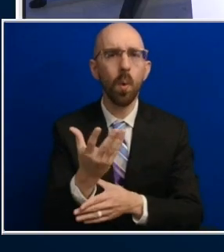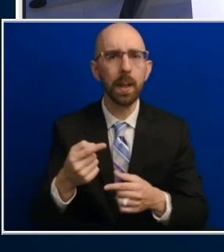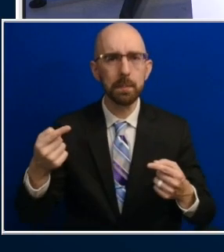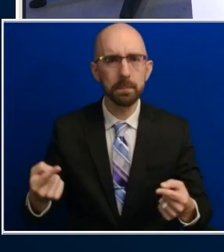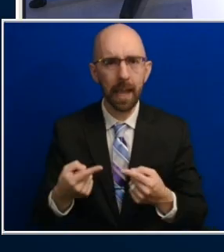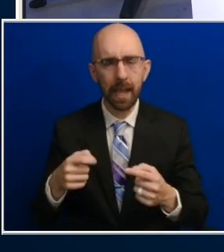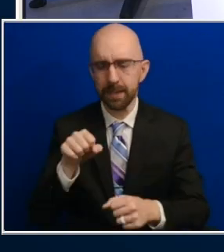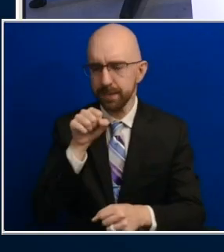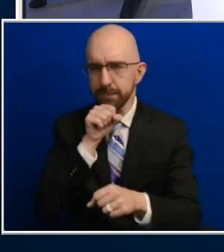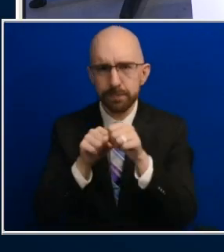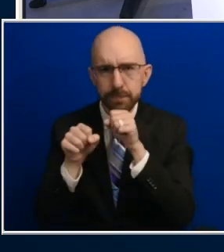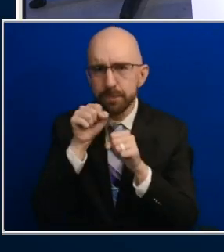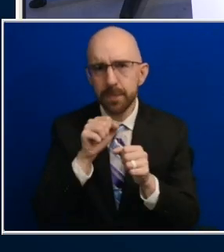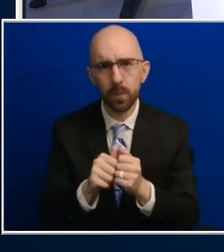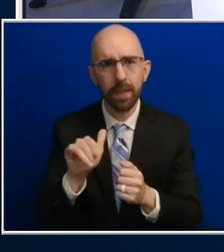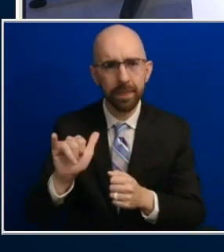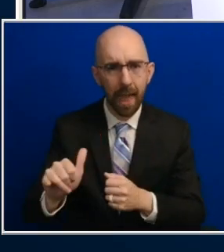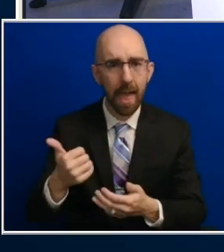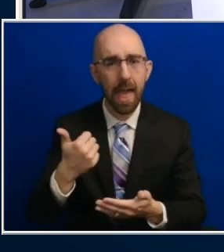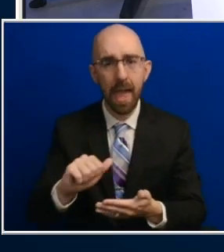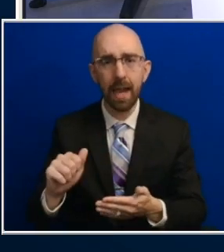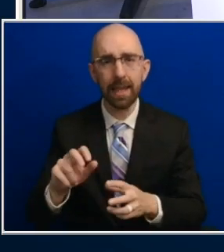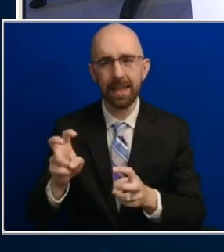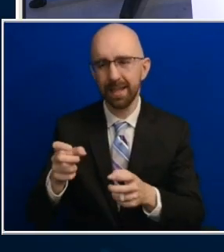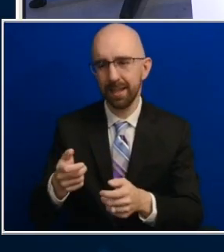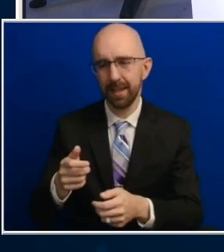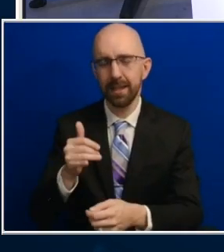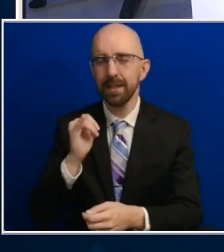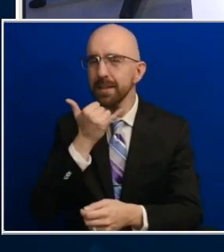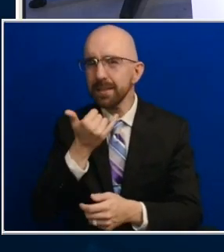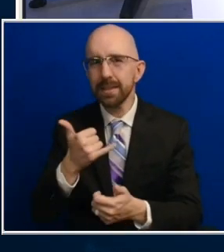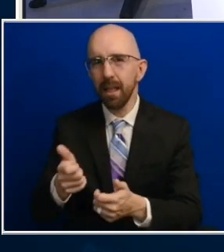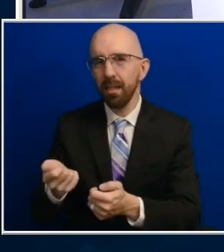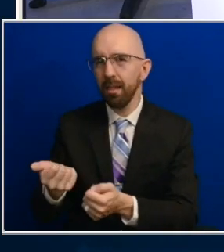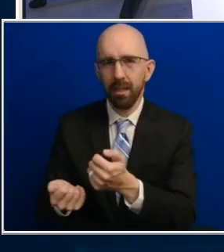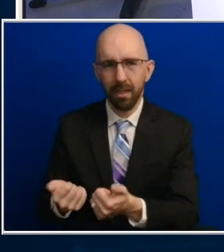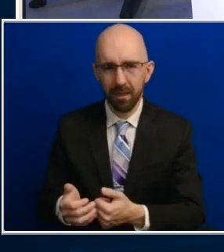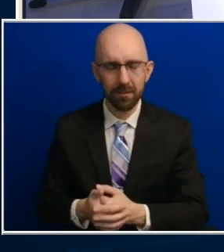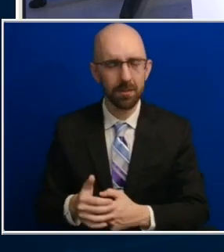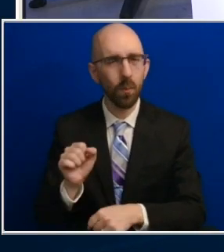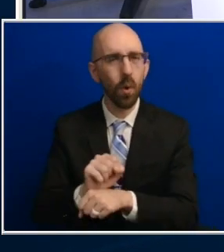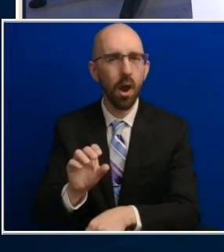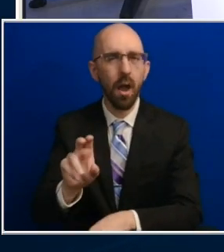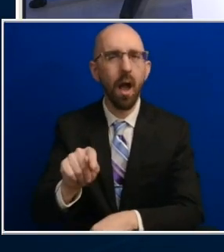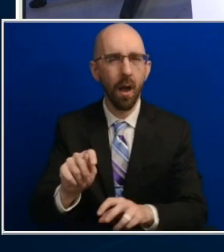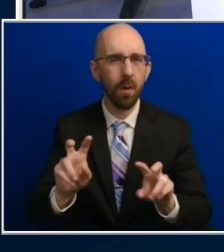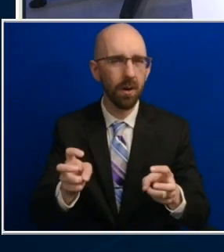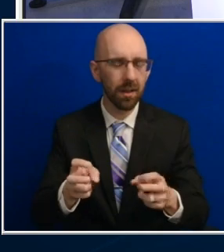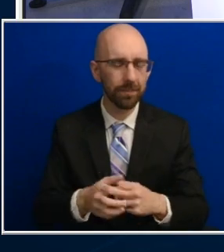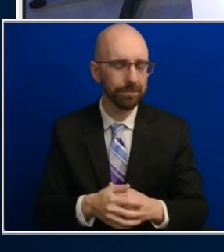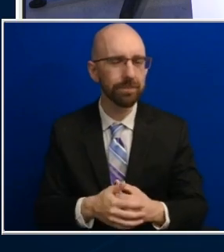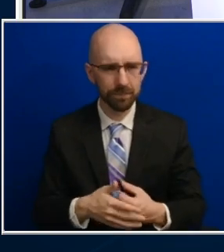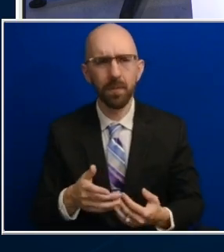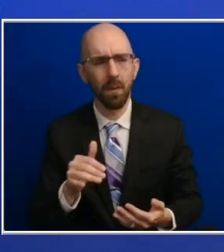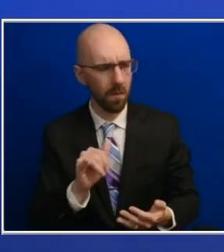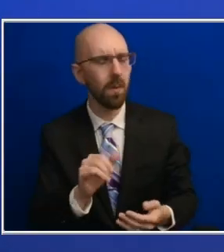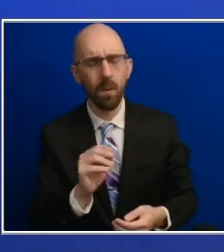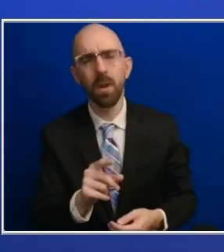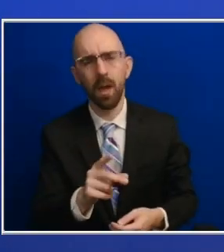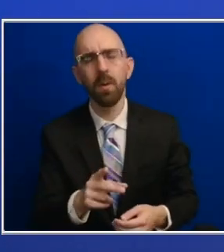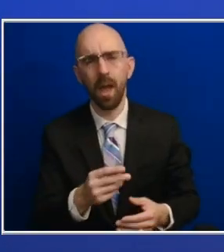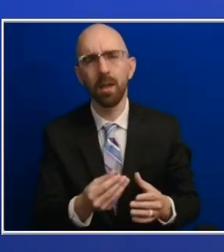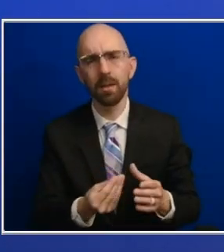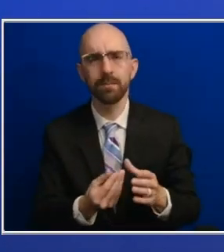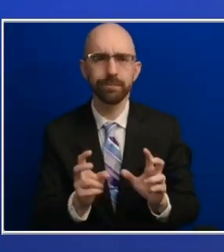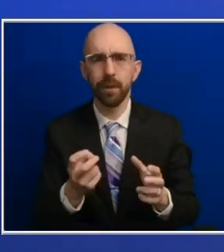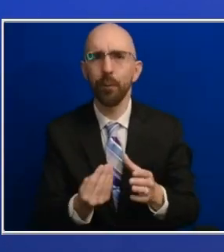any kinks you're still working out? Just things that we're still working out. Growing pains and things of that nature. I mean, it's a